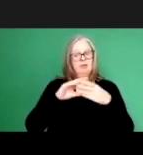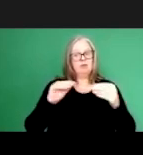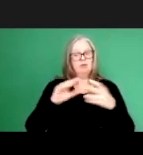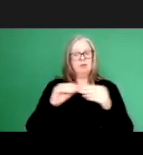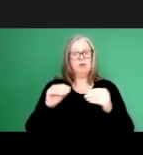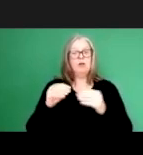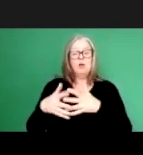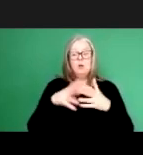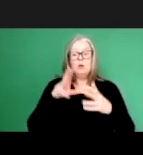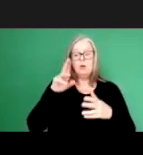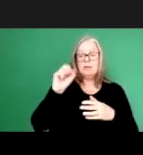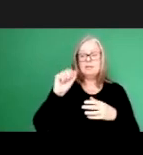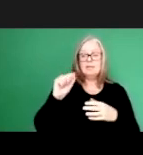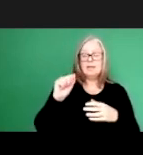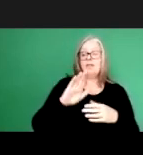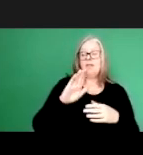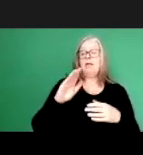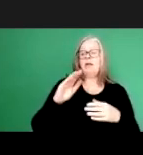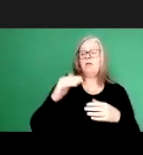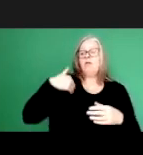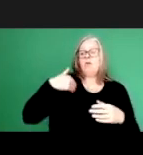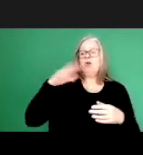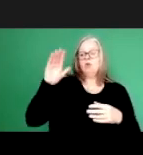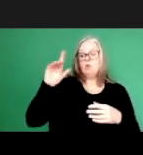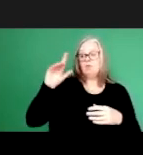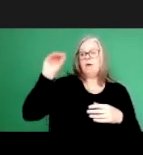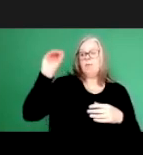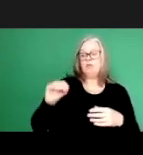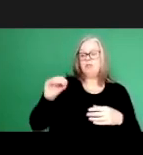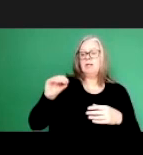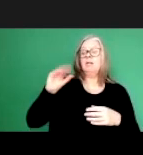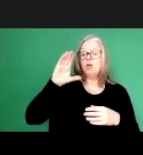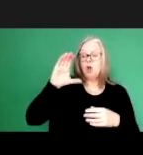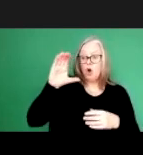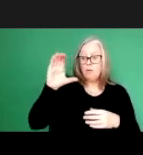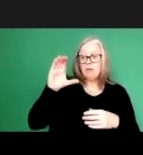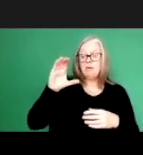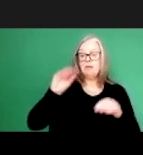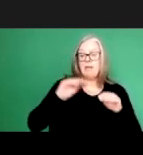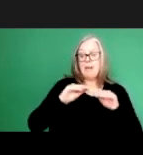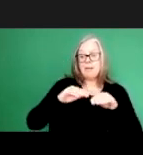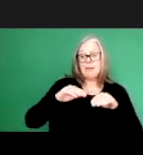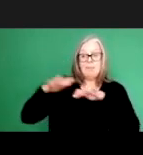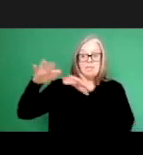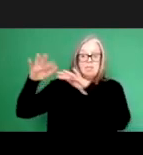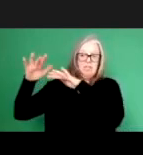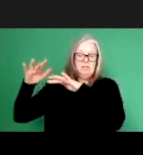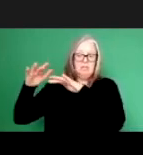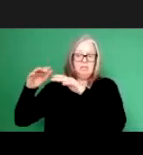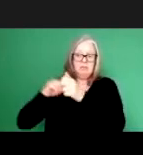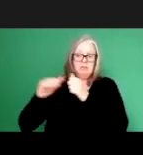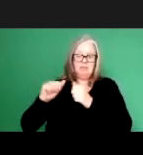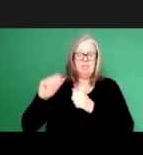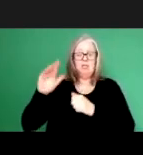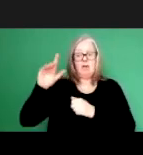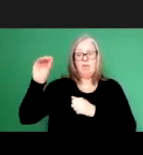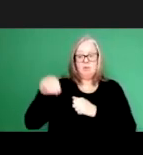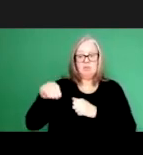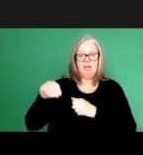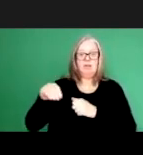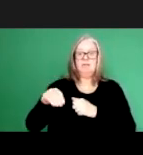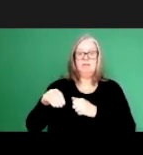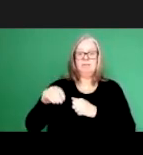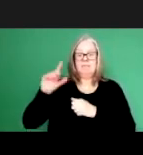25% of cumulative carbon emissions since 1780. So again, 25% of cumulative carbon